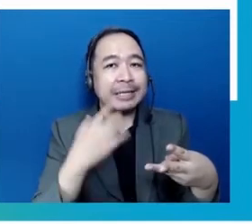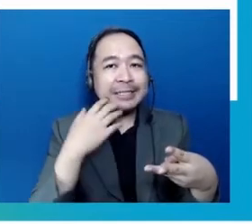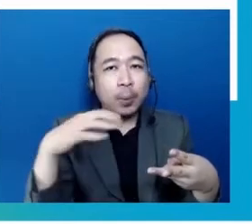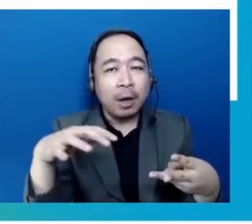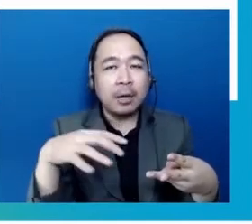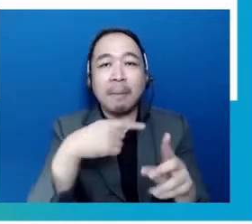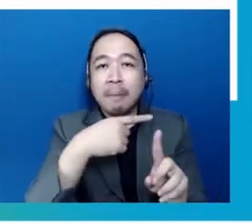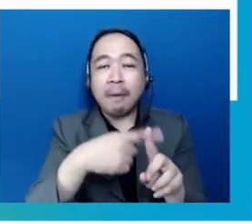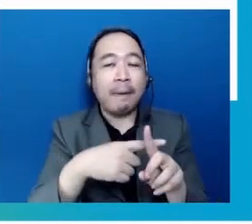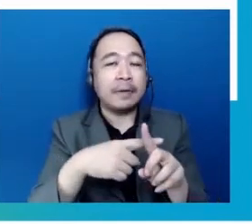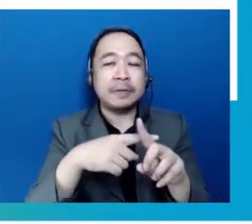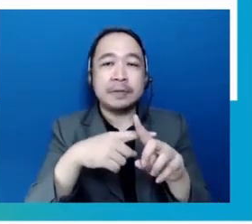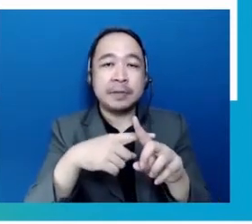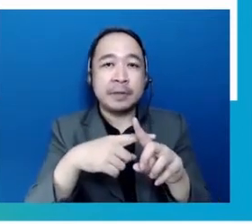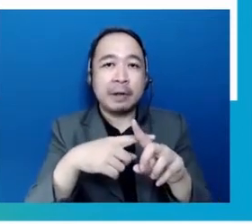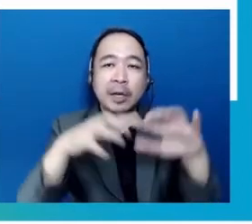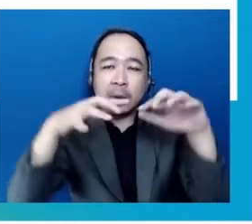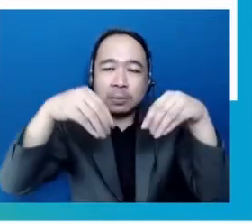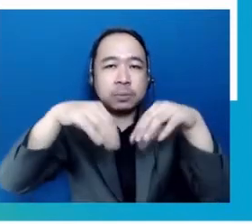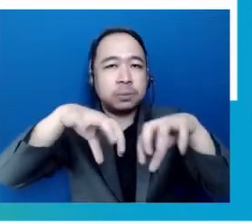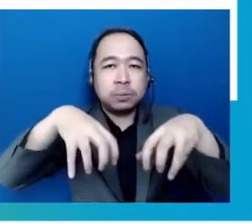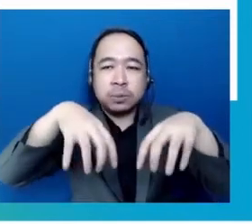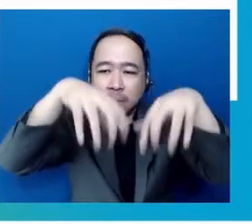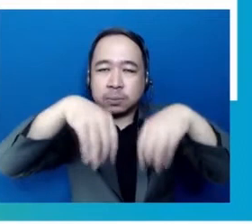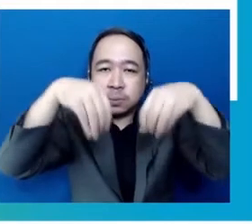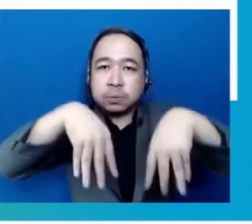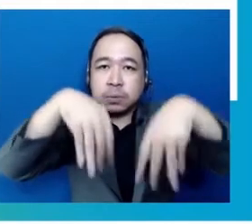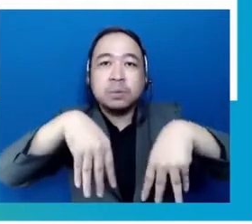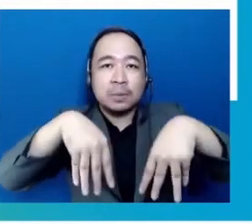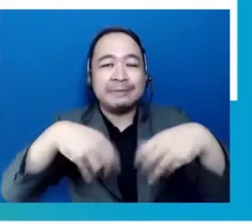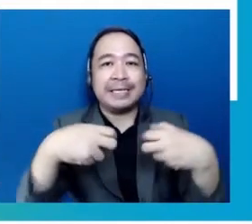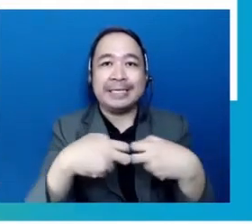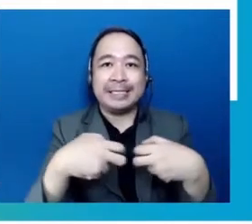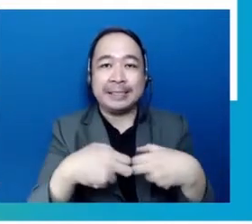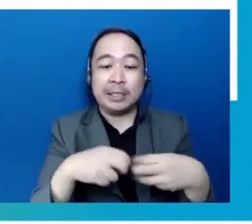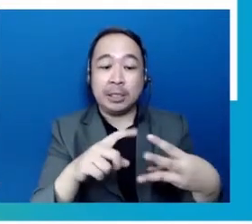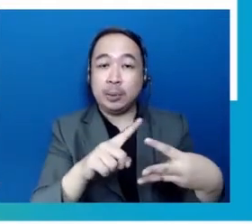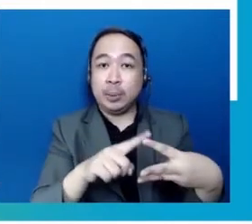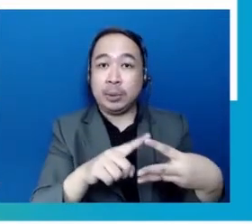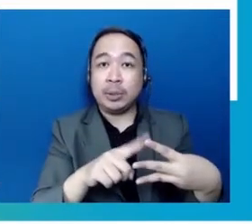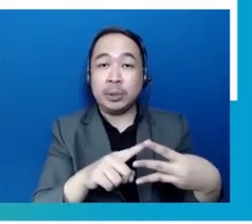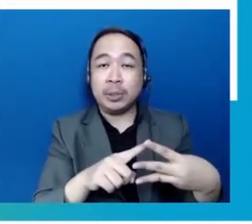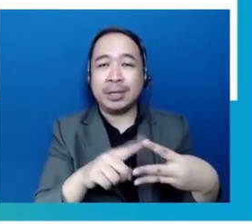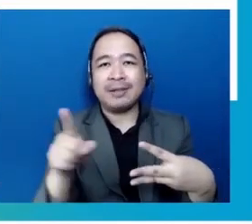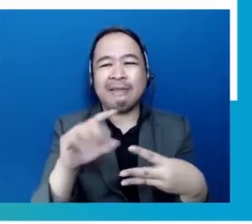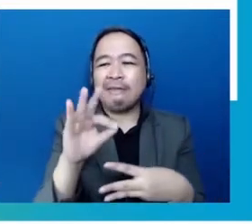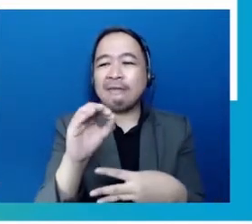energy issues. Okay, for your first question concerning fossil fuel